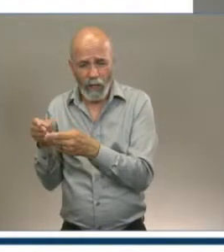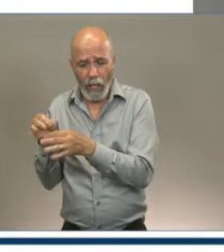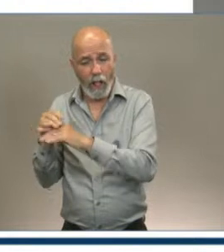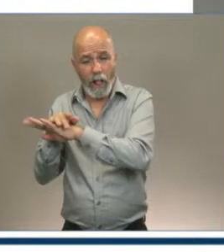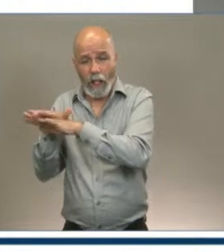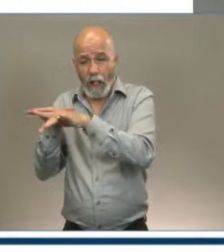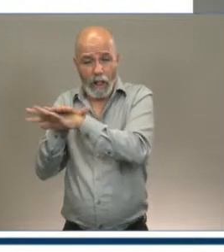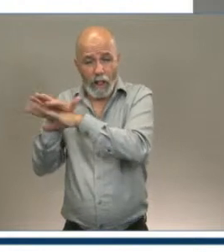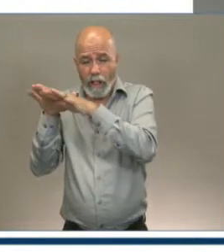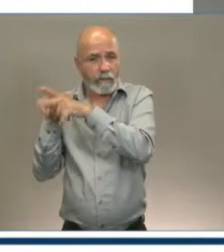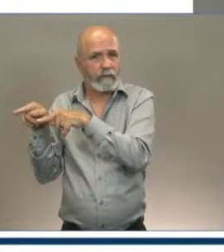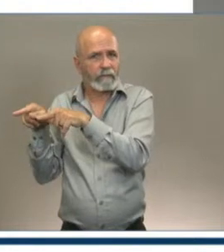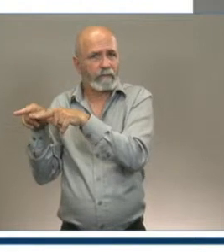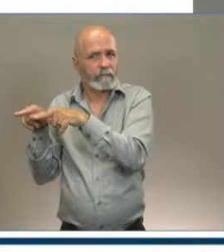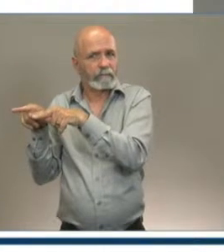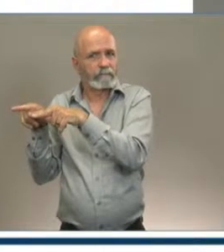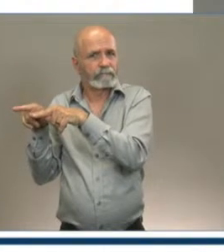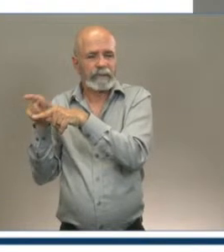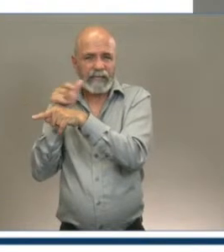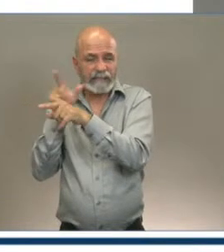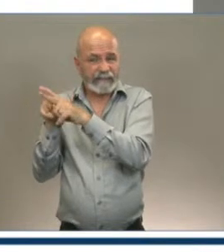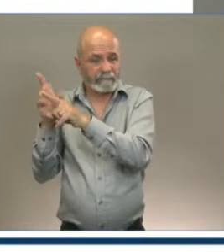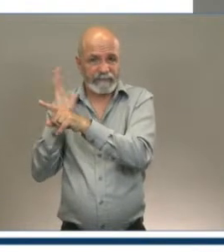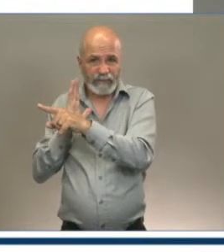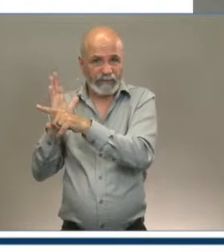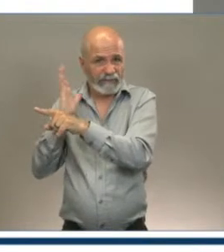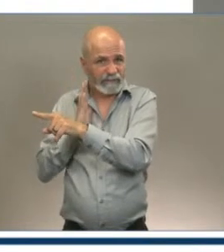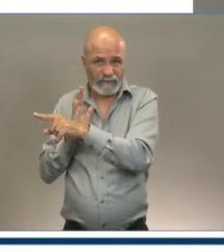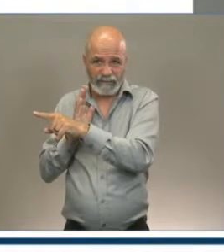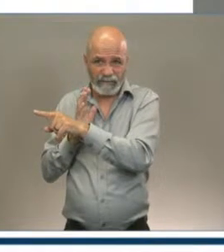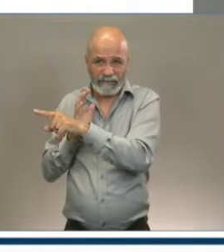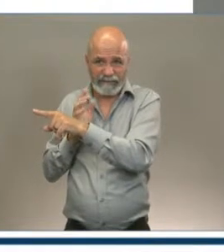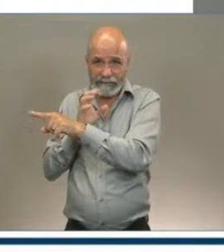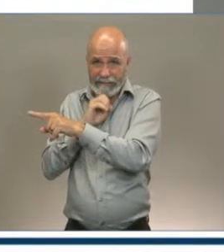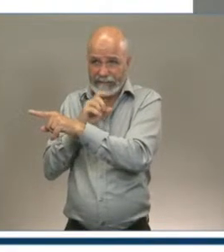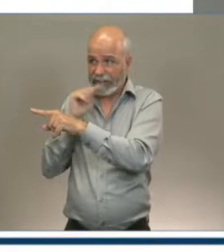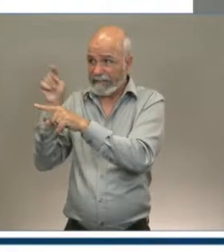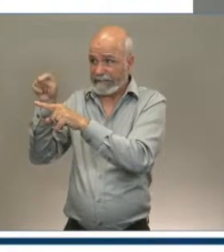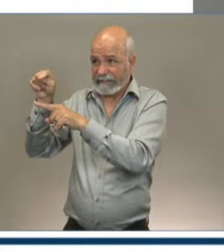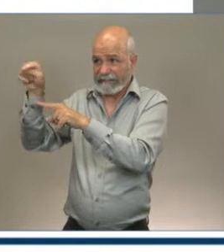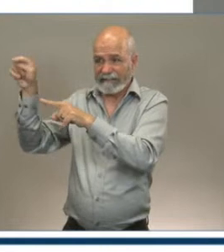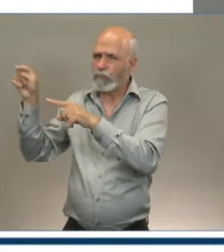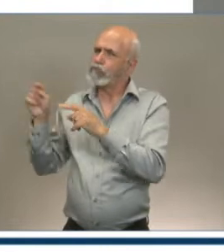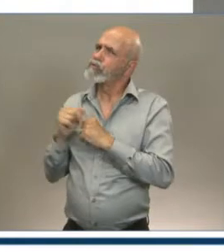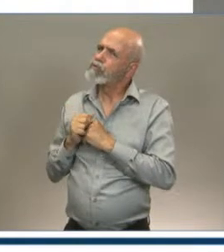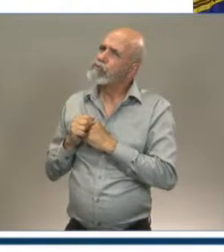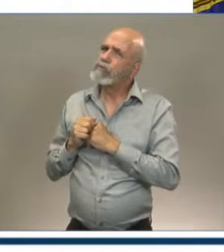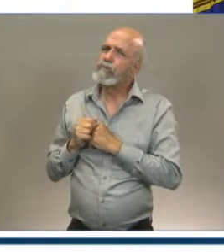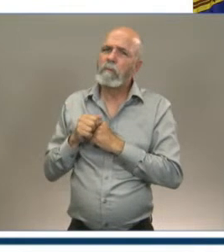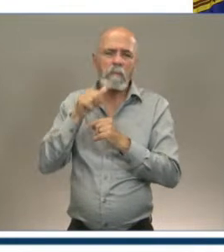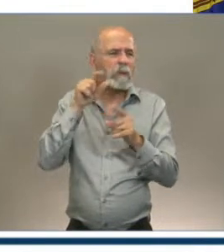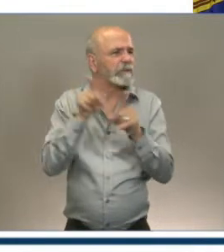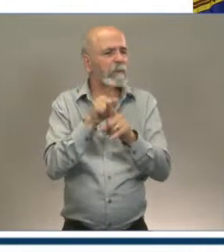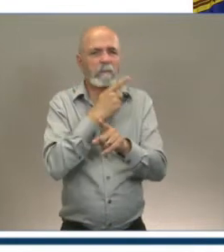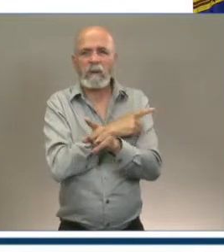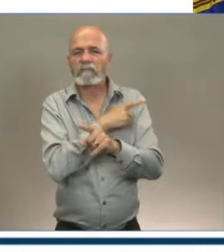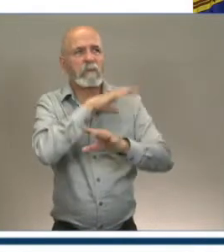not had that kind of a concentration within a very specific age group in other parts of the province. Go ahead, Adrian, with your